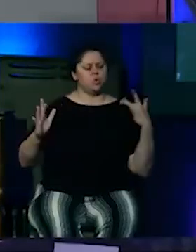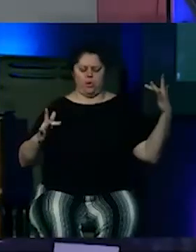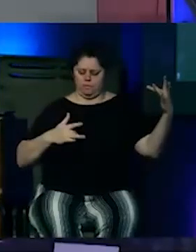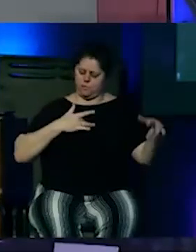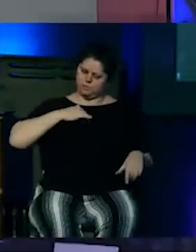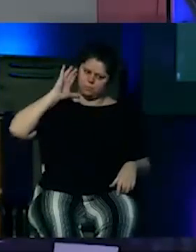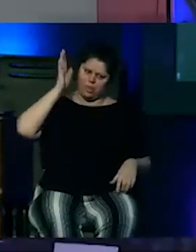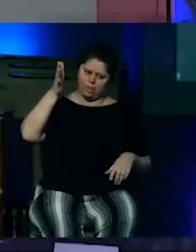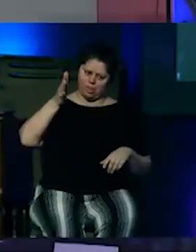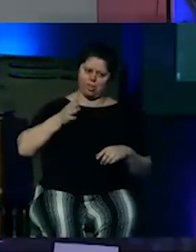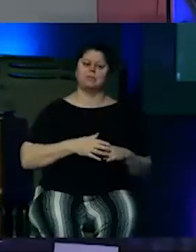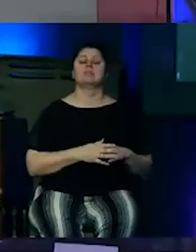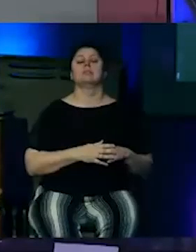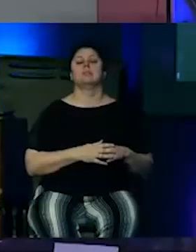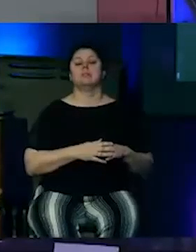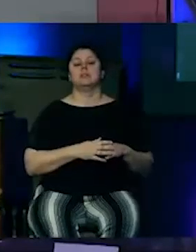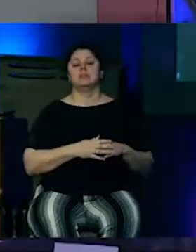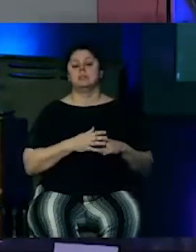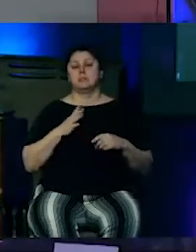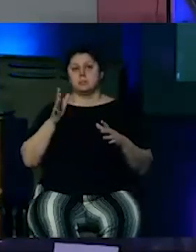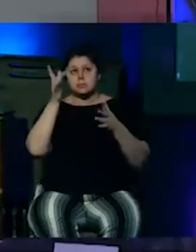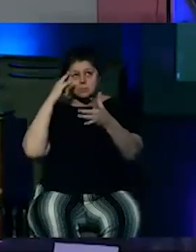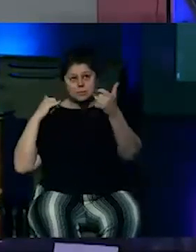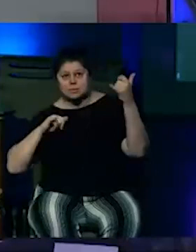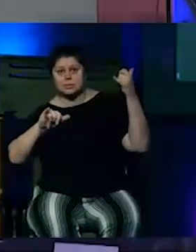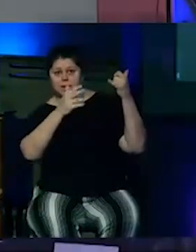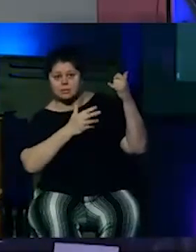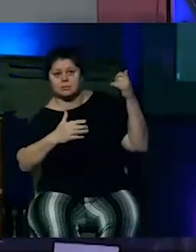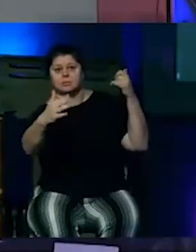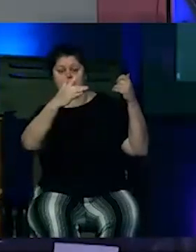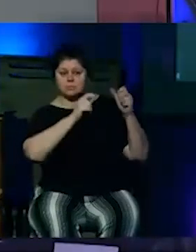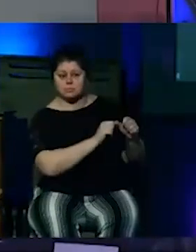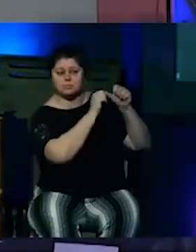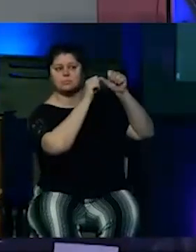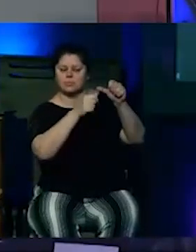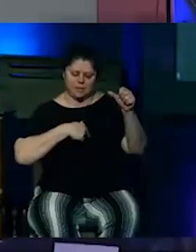be. And through eternity,